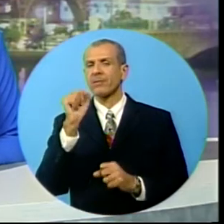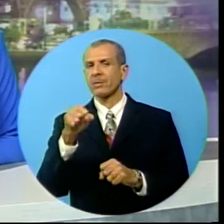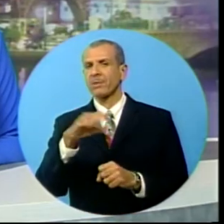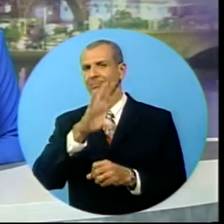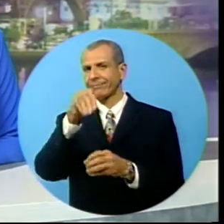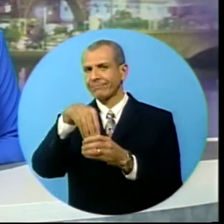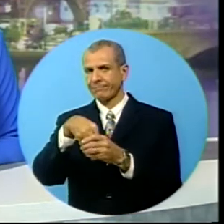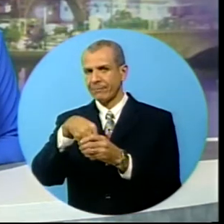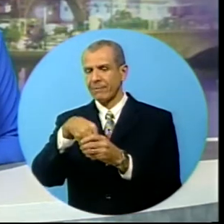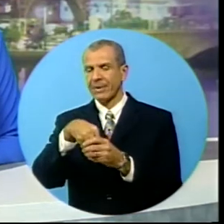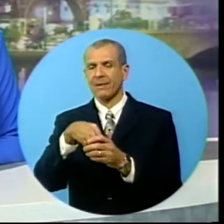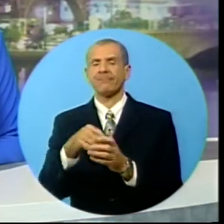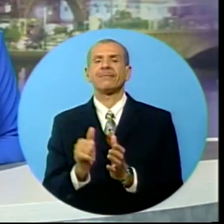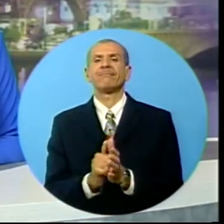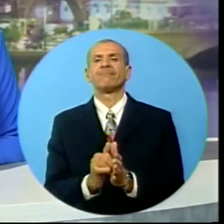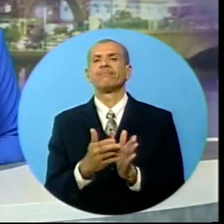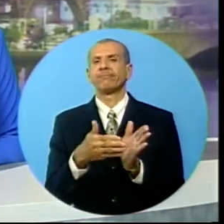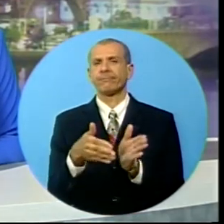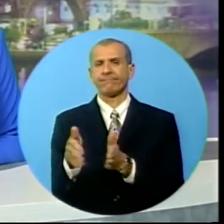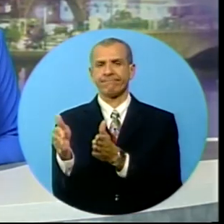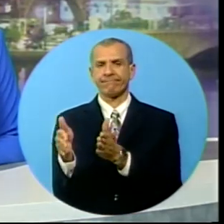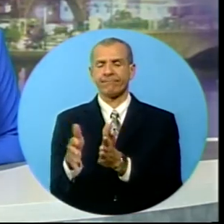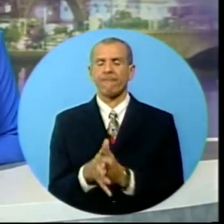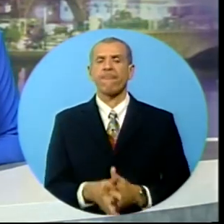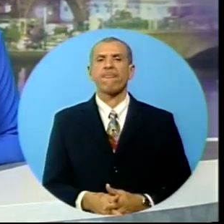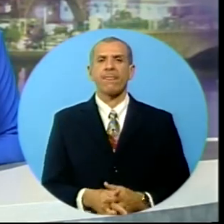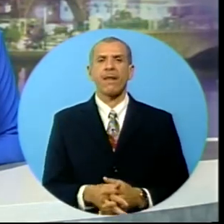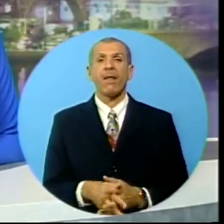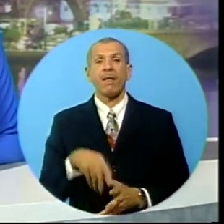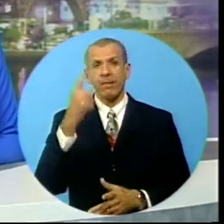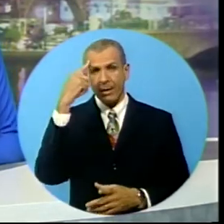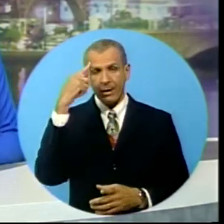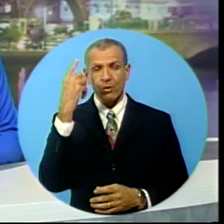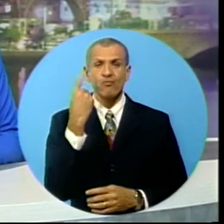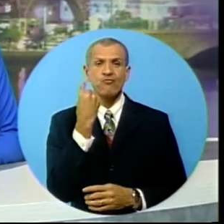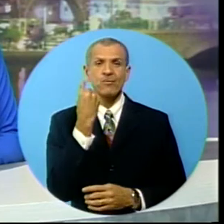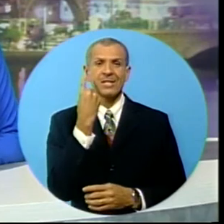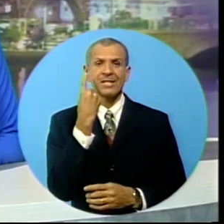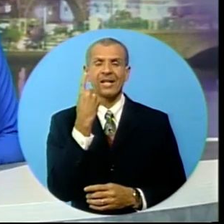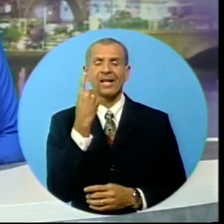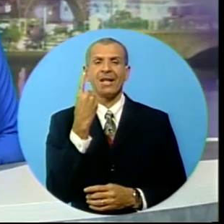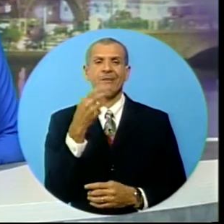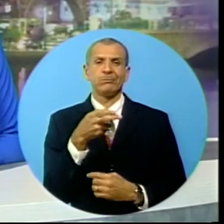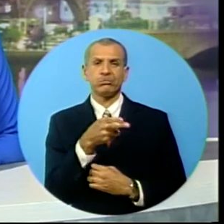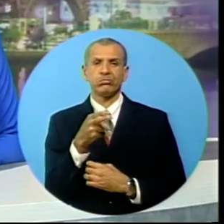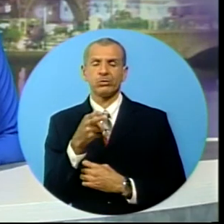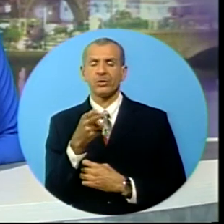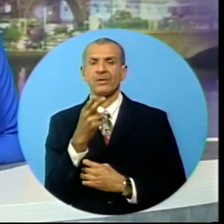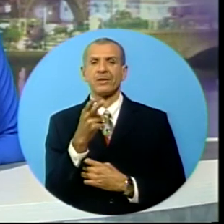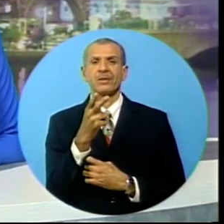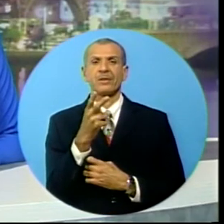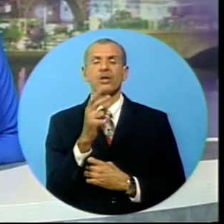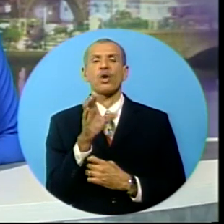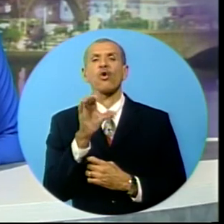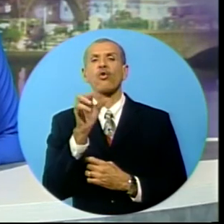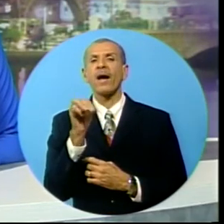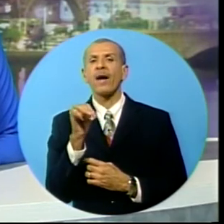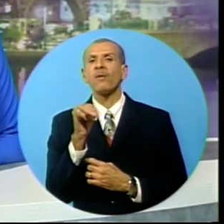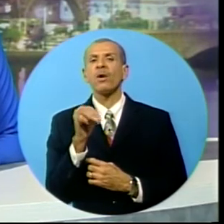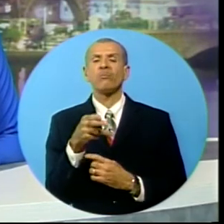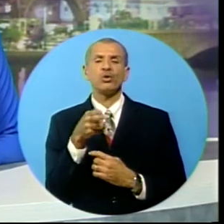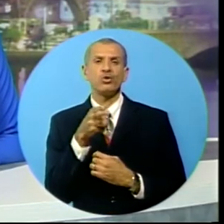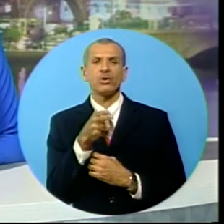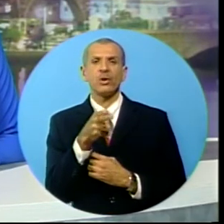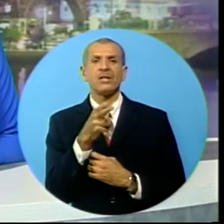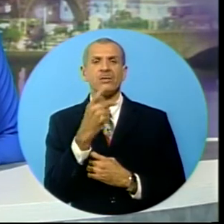part in that scheme. Well, you would think that given the recent increase in firearm crime, that shooting deaths would account for most murders,